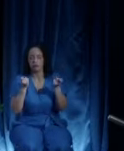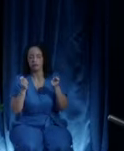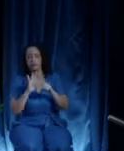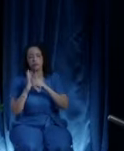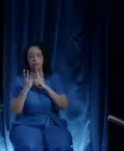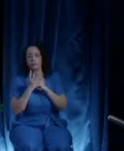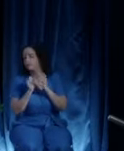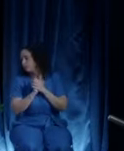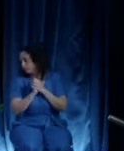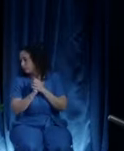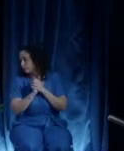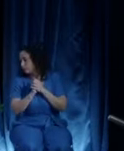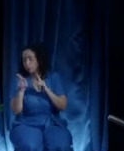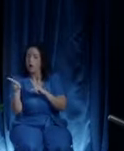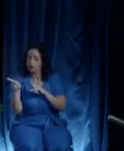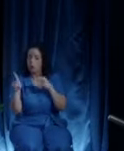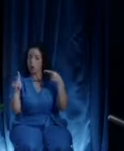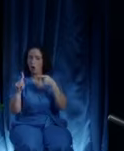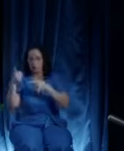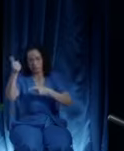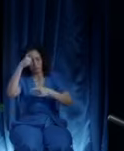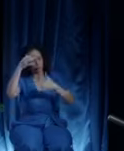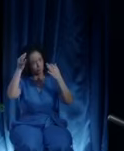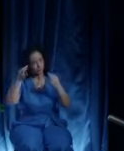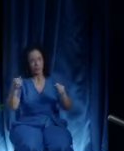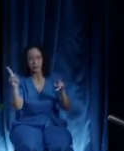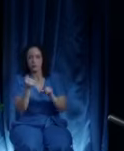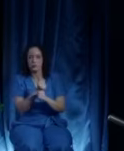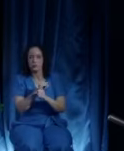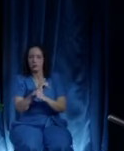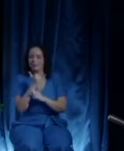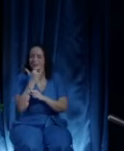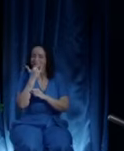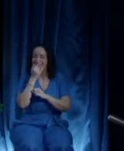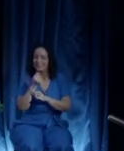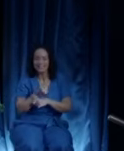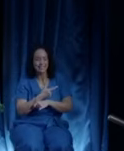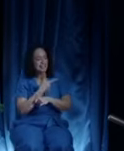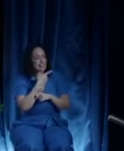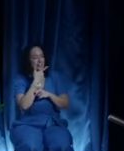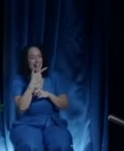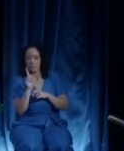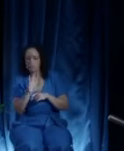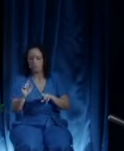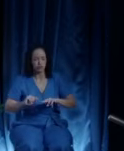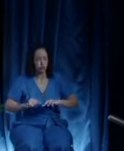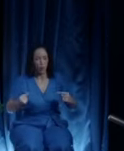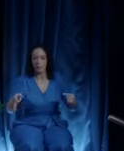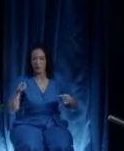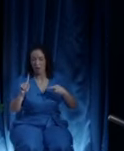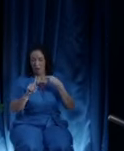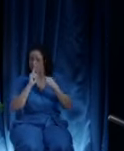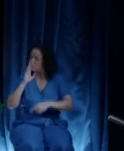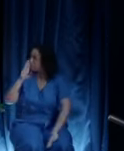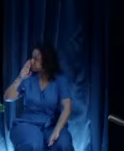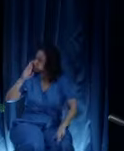maxim about smiling and talking less than smiling more. She was the antithesis of that. Just could not shut up,